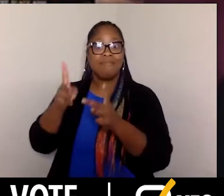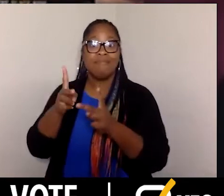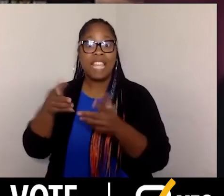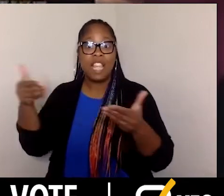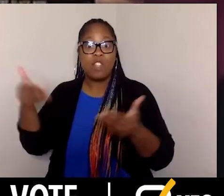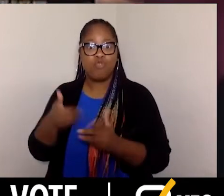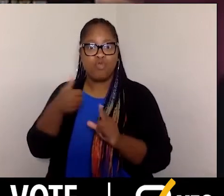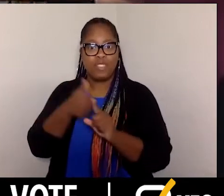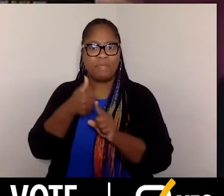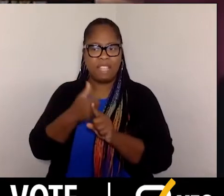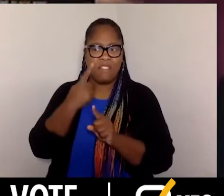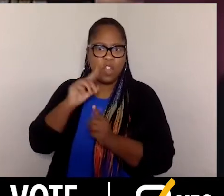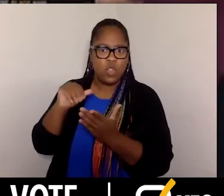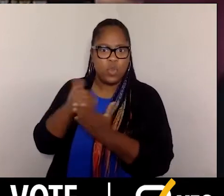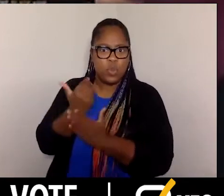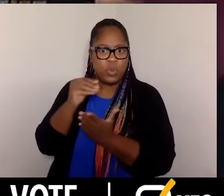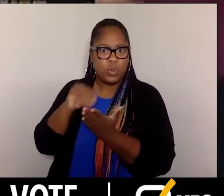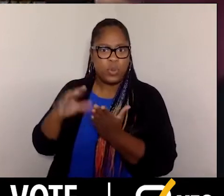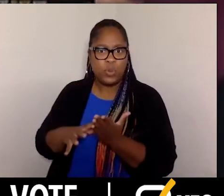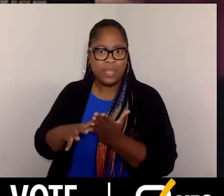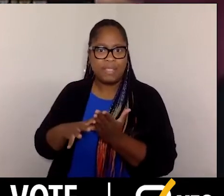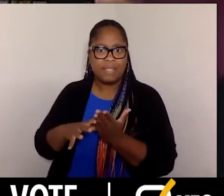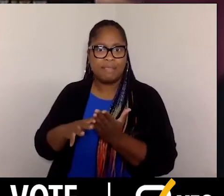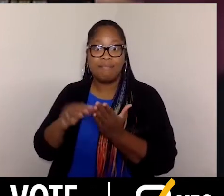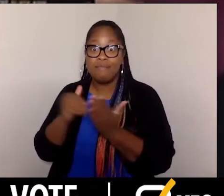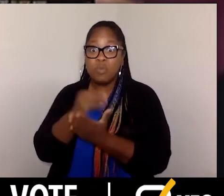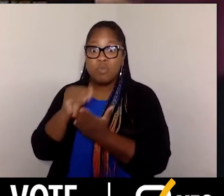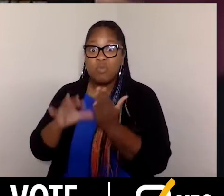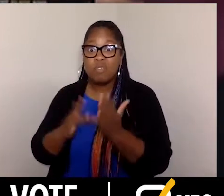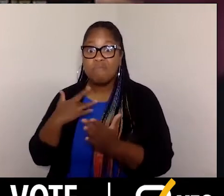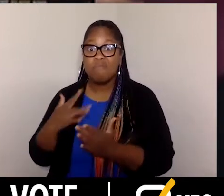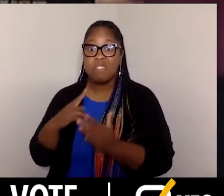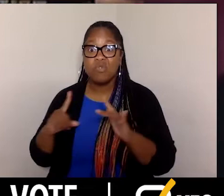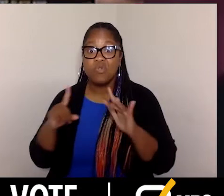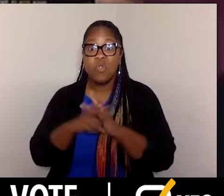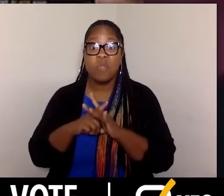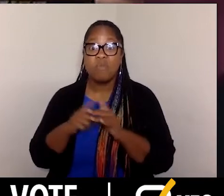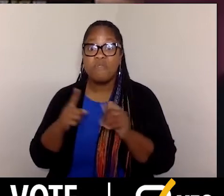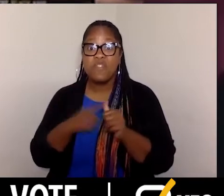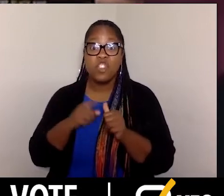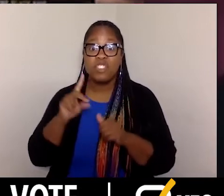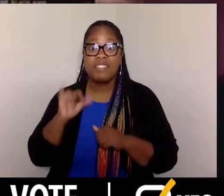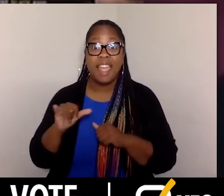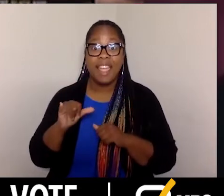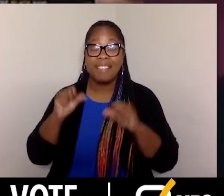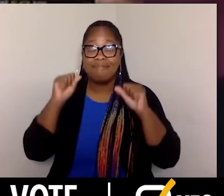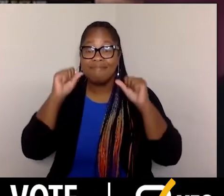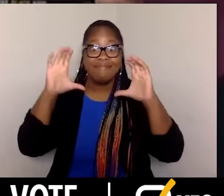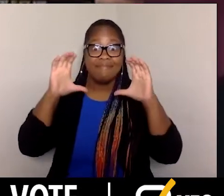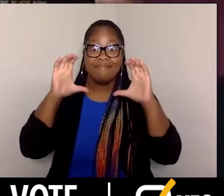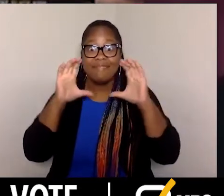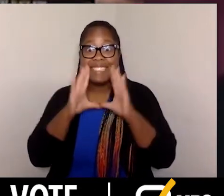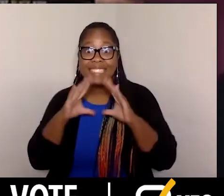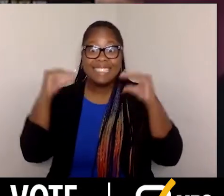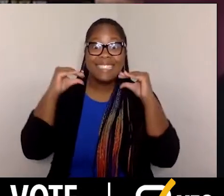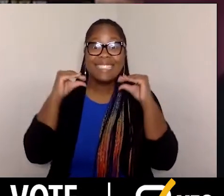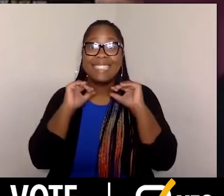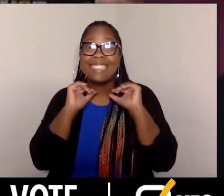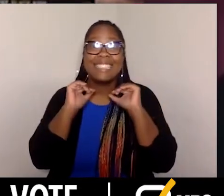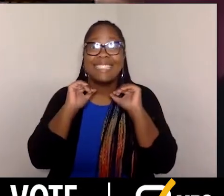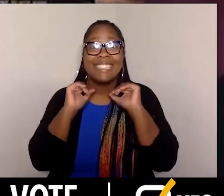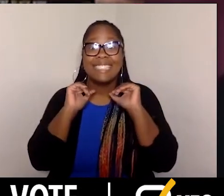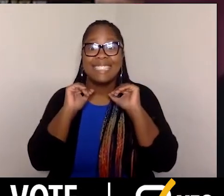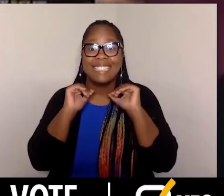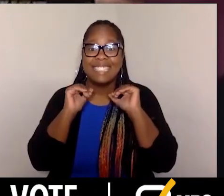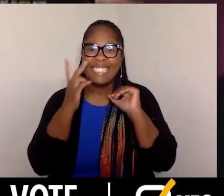And these new little ones usually show up the first day with big smiles on their faces when they